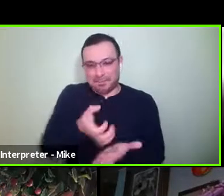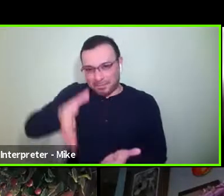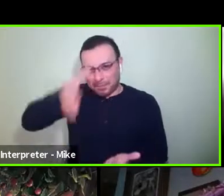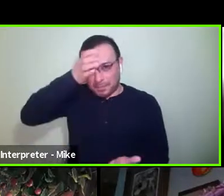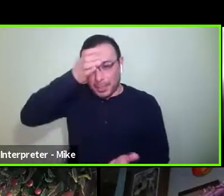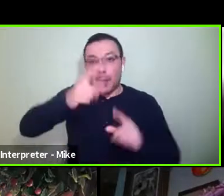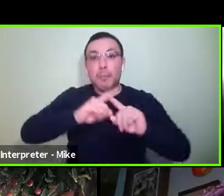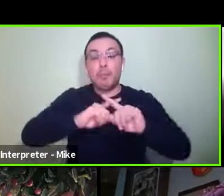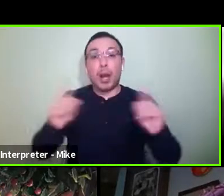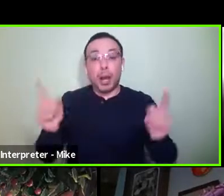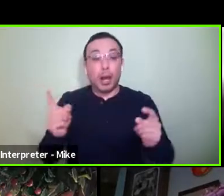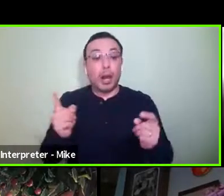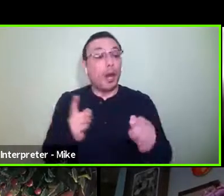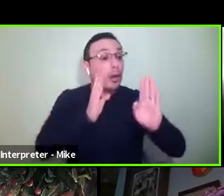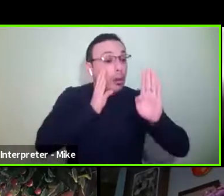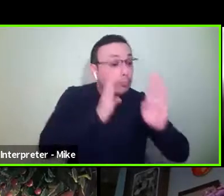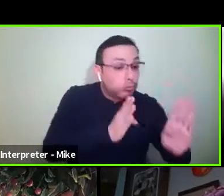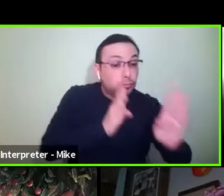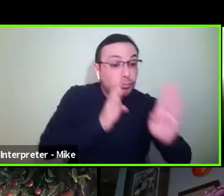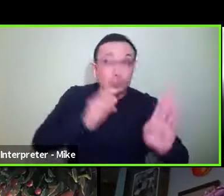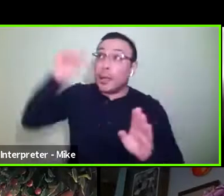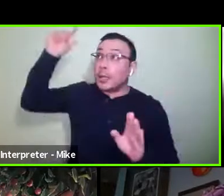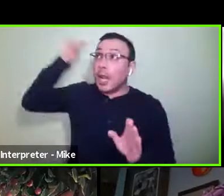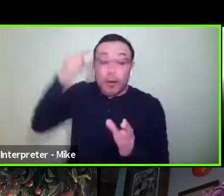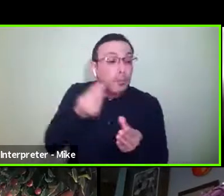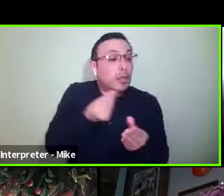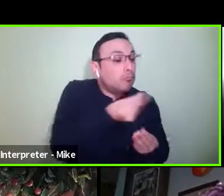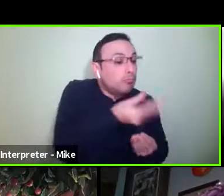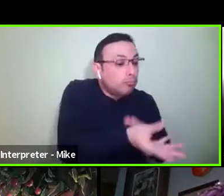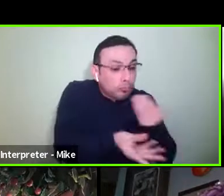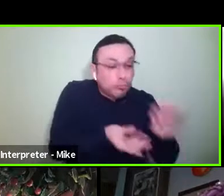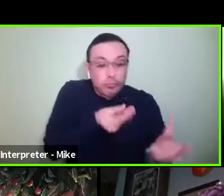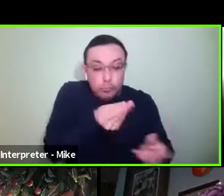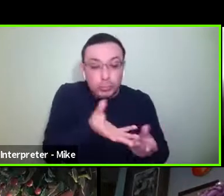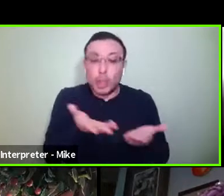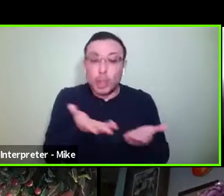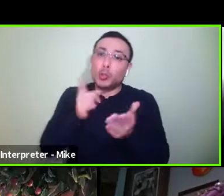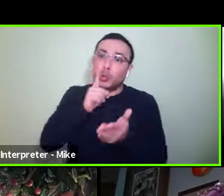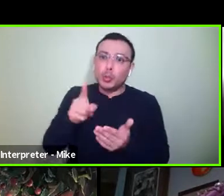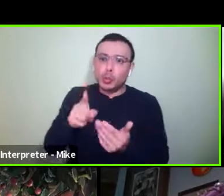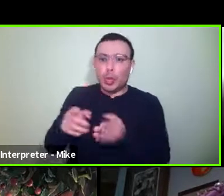infrastructure of the human culture, too.